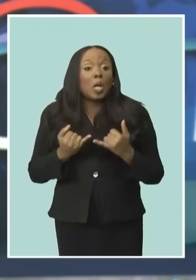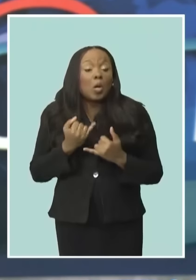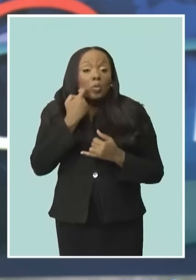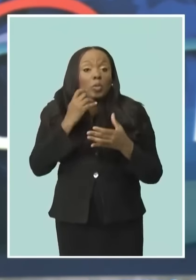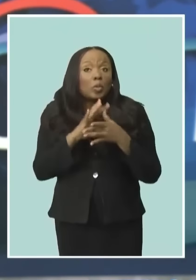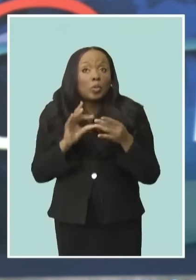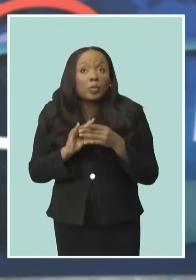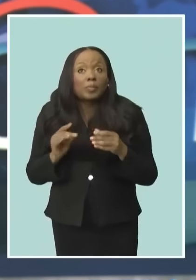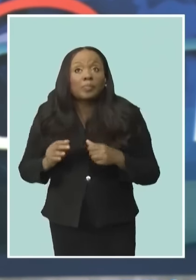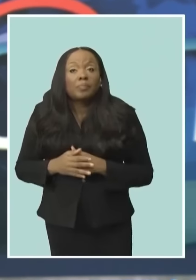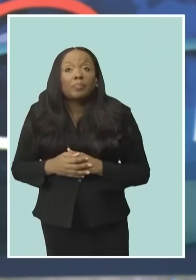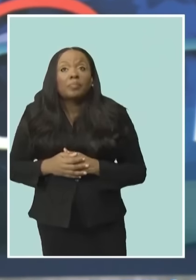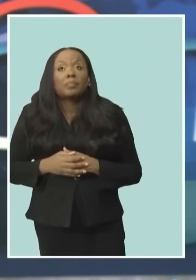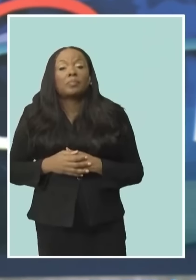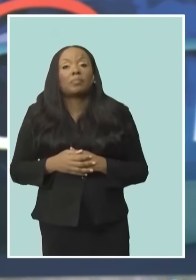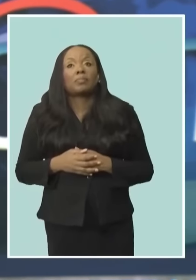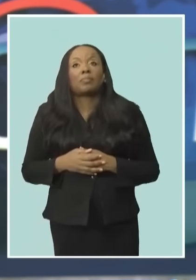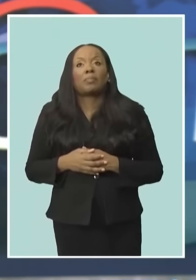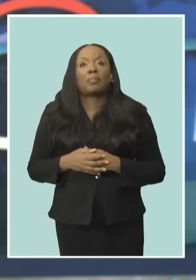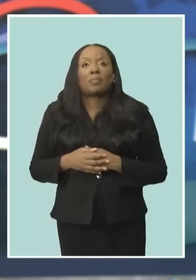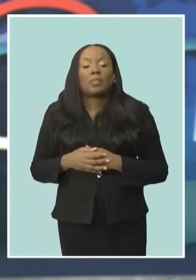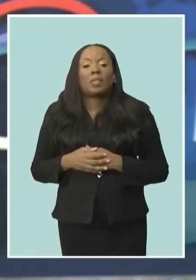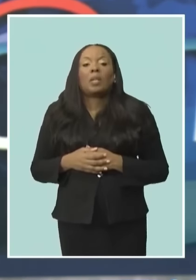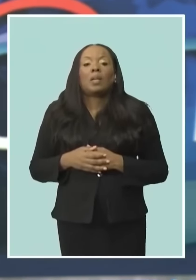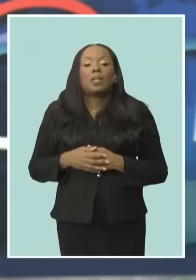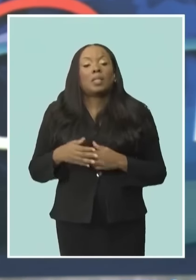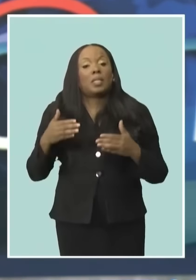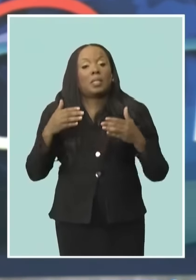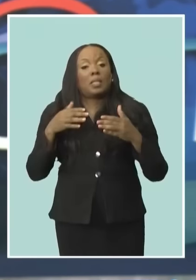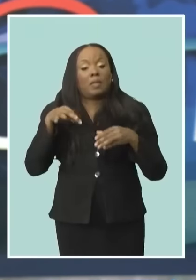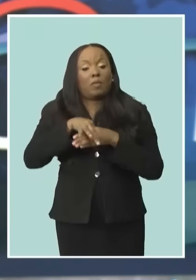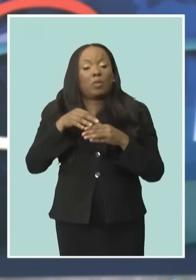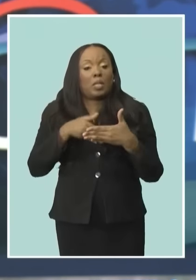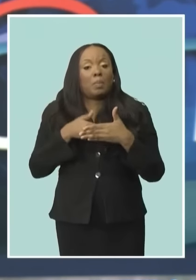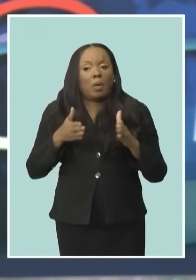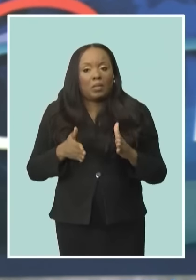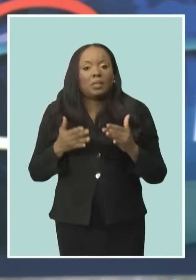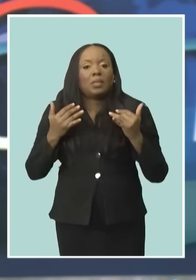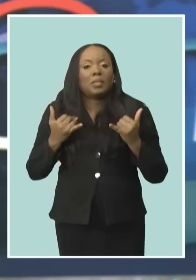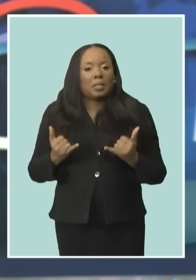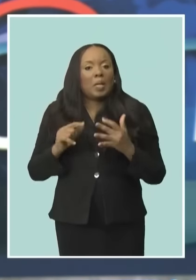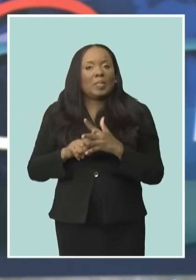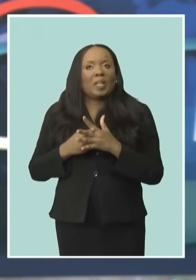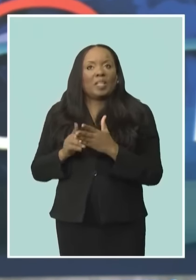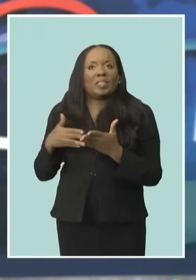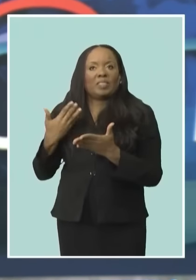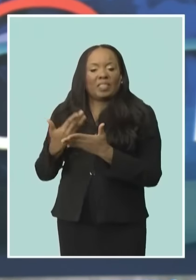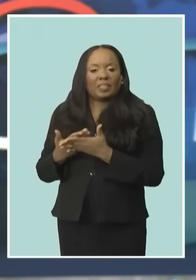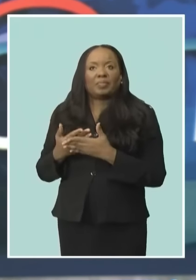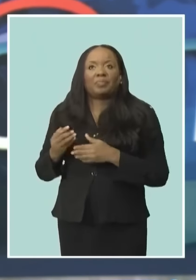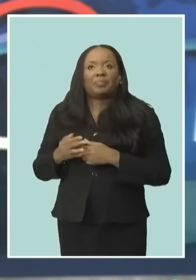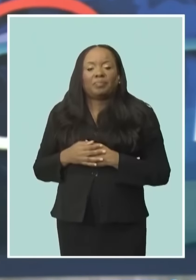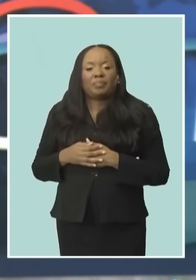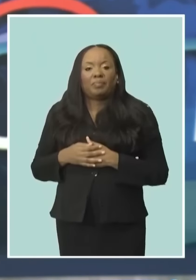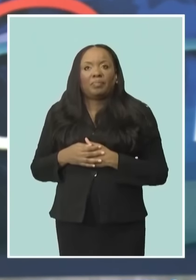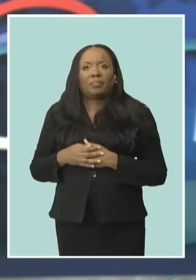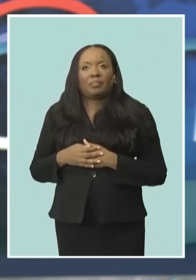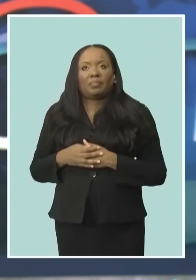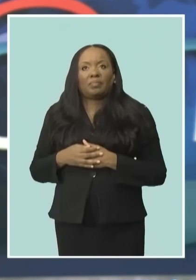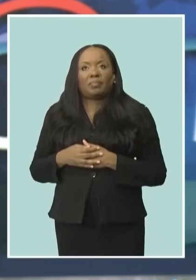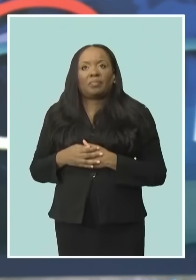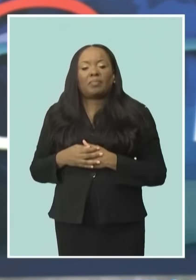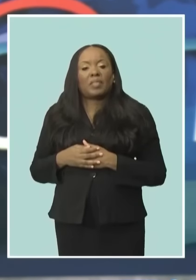been told that the ballot boxes have started to arrive at the Gordon Greenwich Primary School, and the count is actually